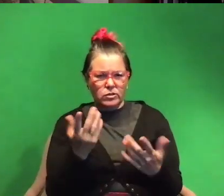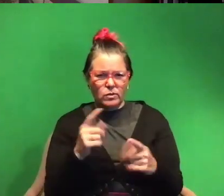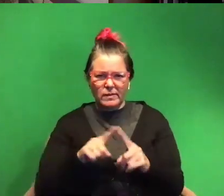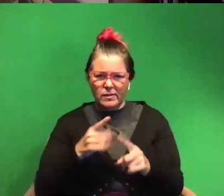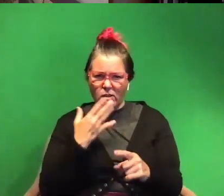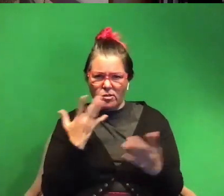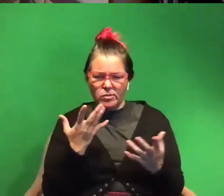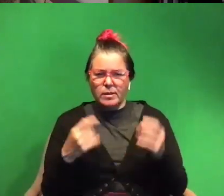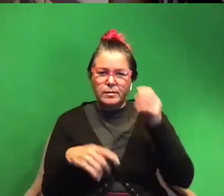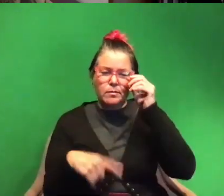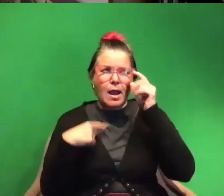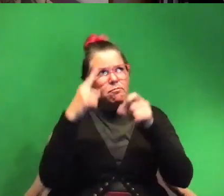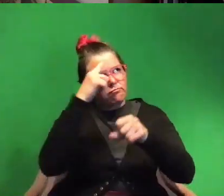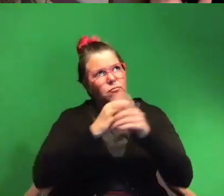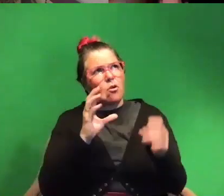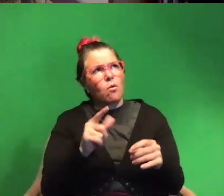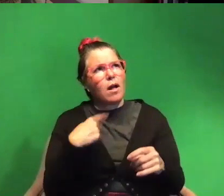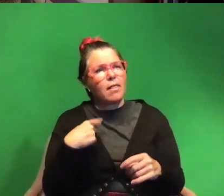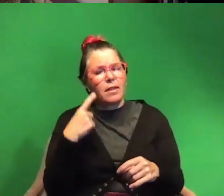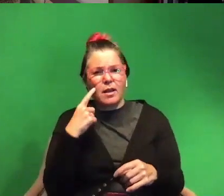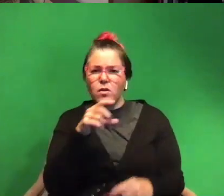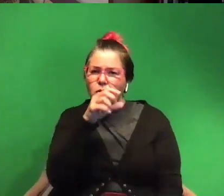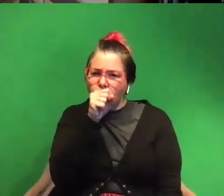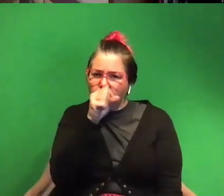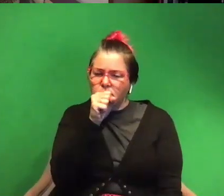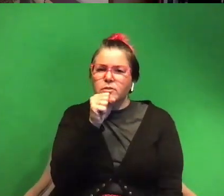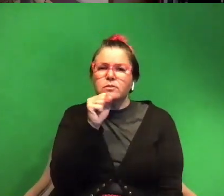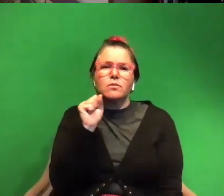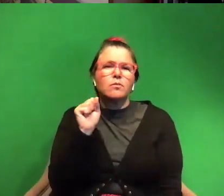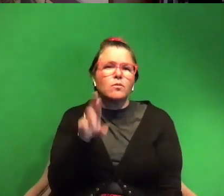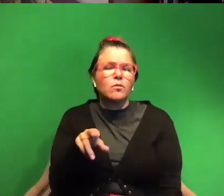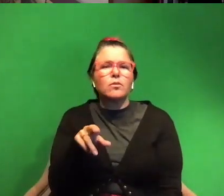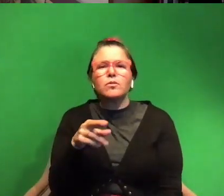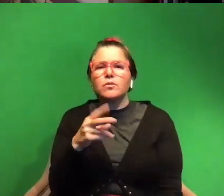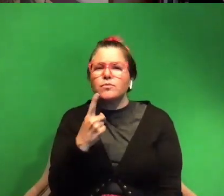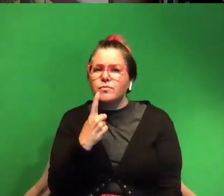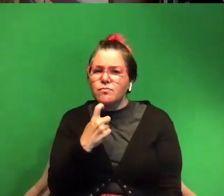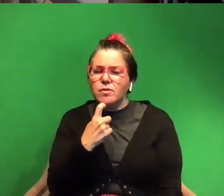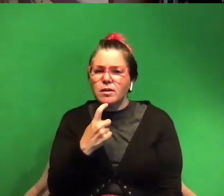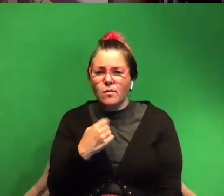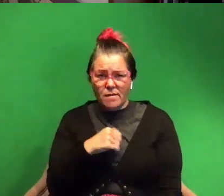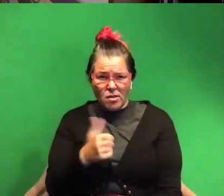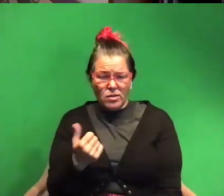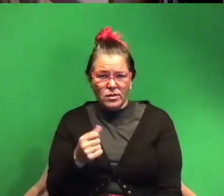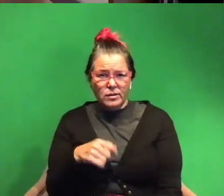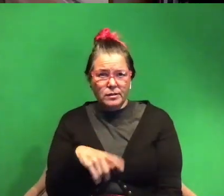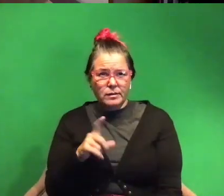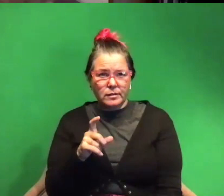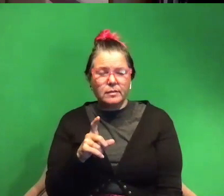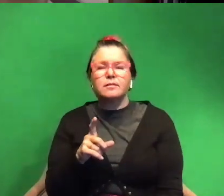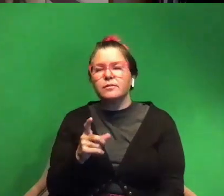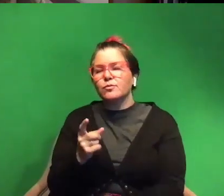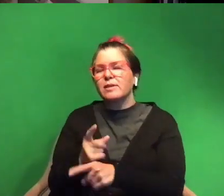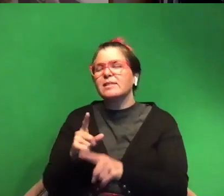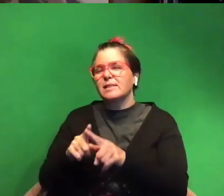Because I think when I think of corals, I usually think of like orange or kind of like the reddish color. So like, it really depends on where you